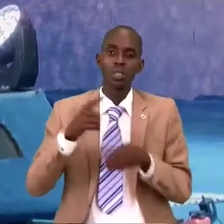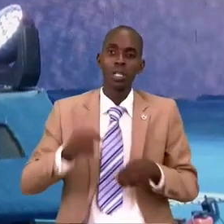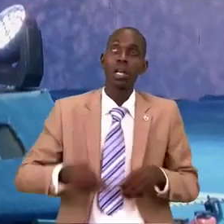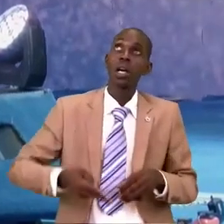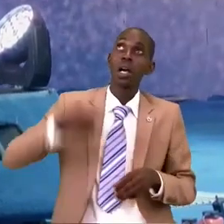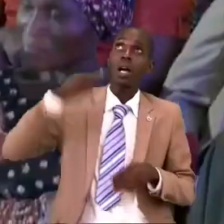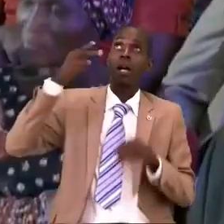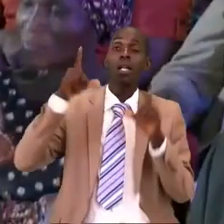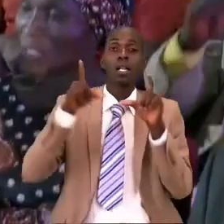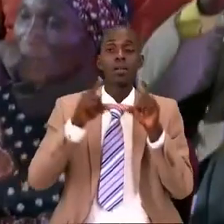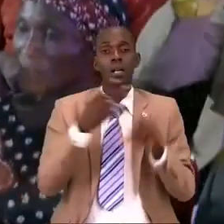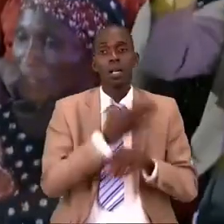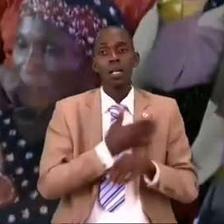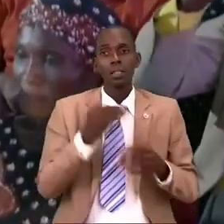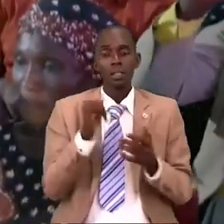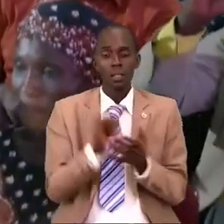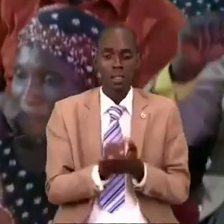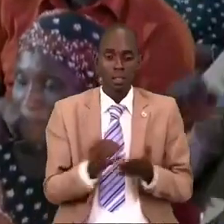will do it in your life.